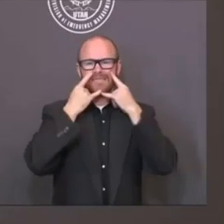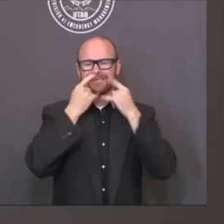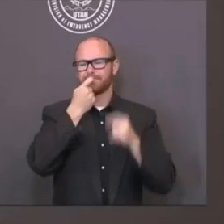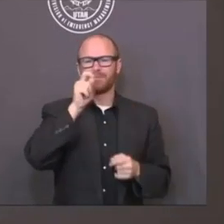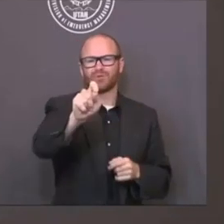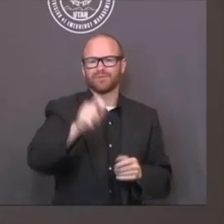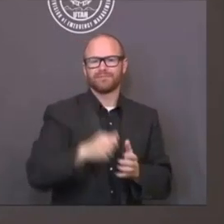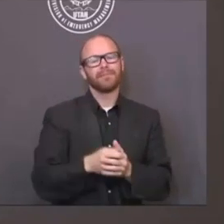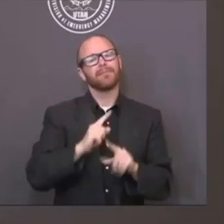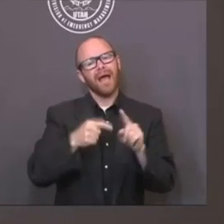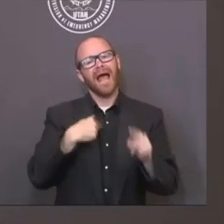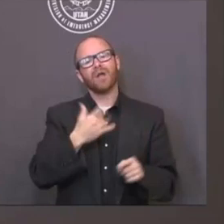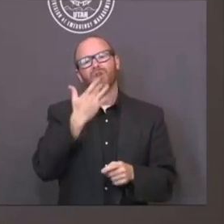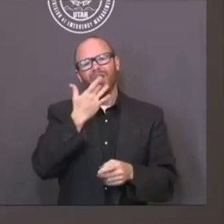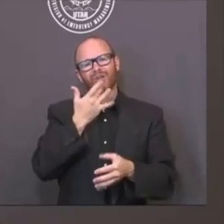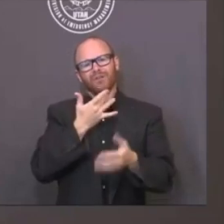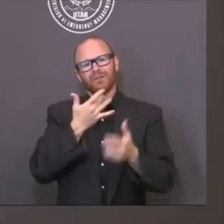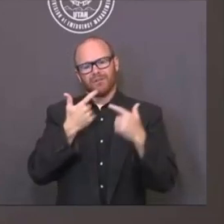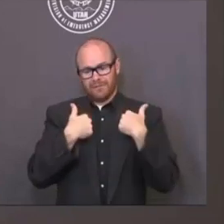which I think the people of Utah will do.